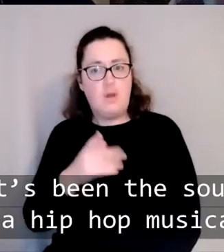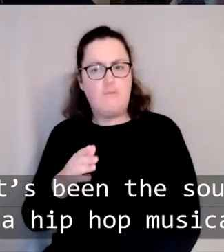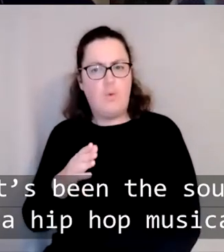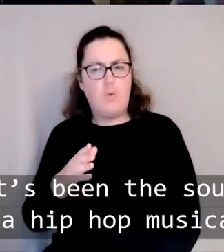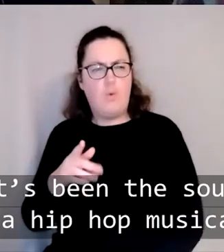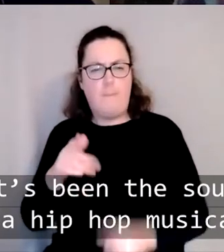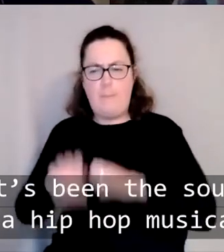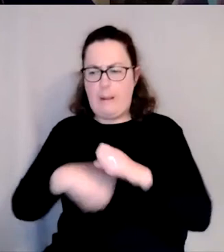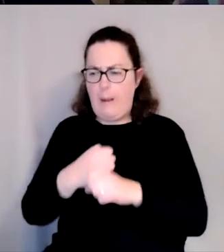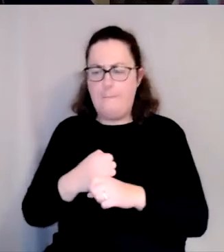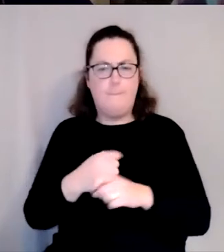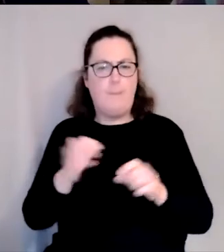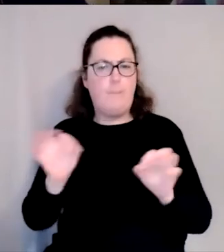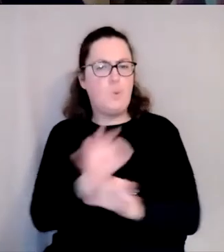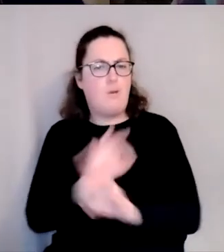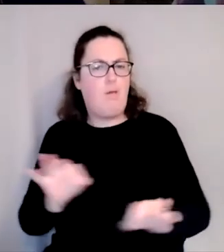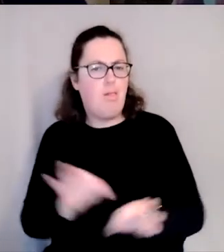hop musical. So I mean,